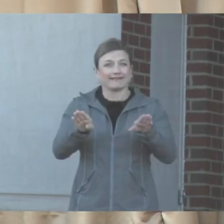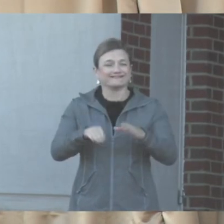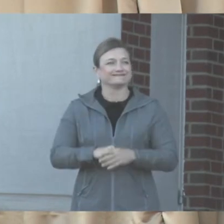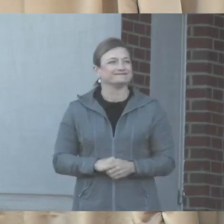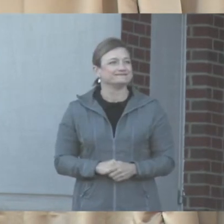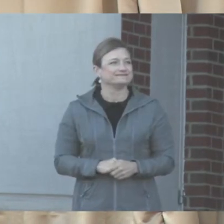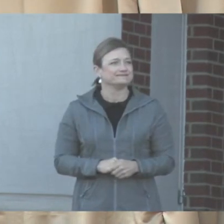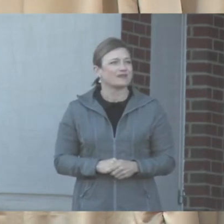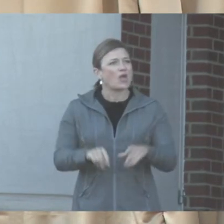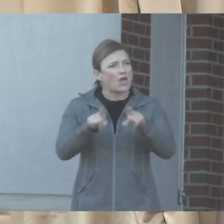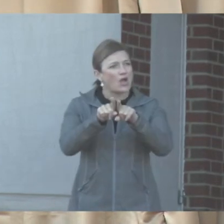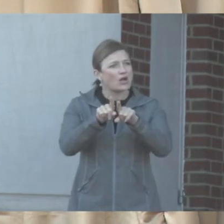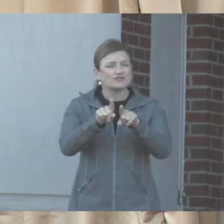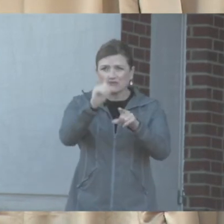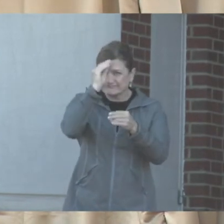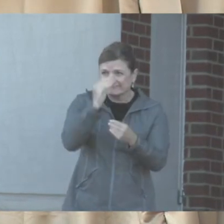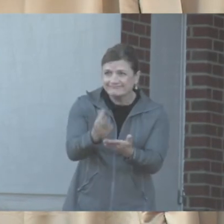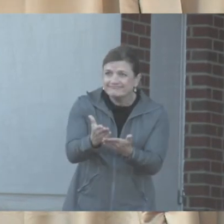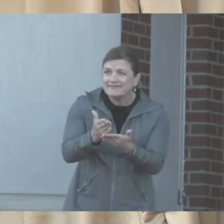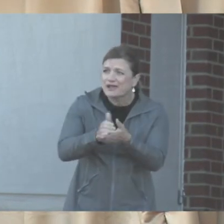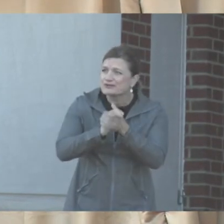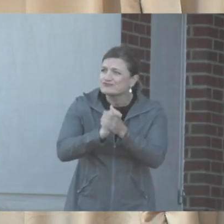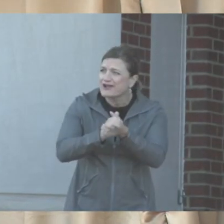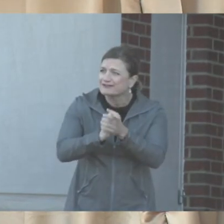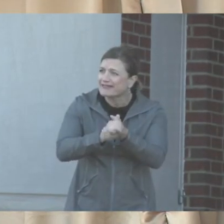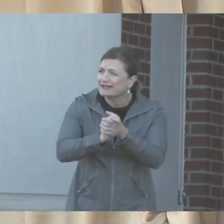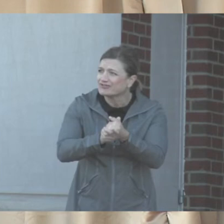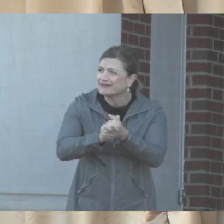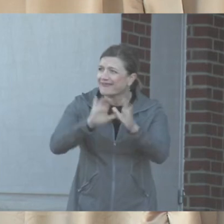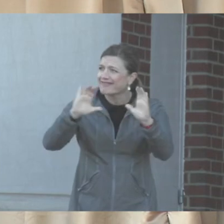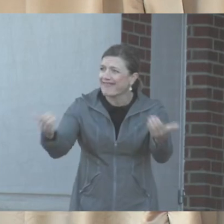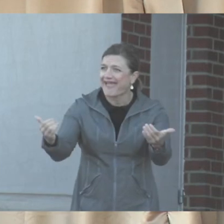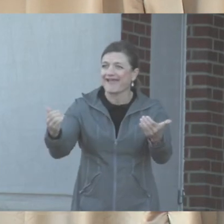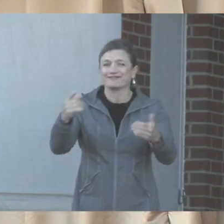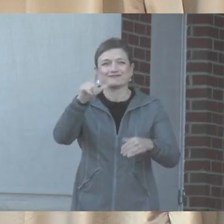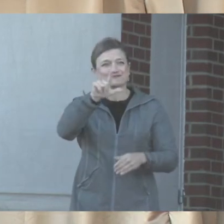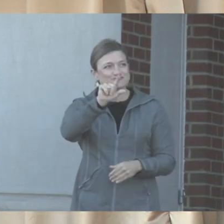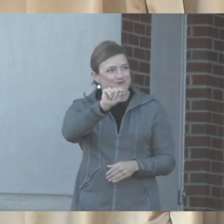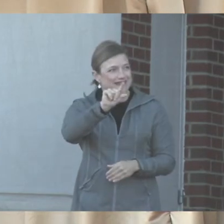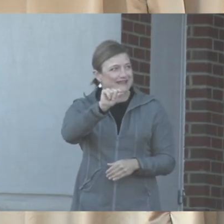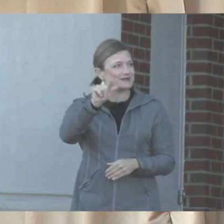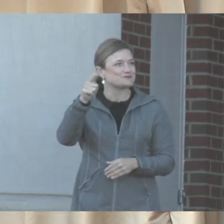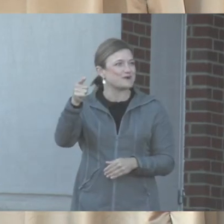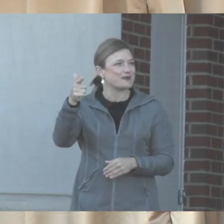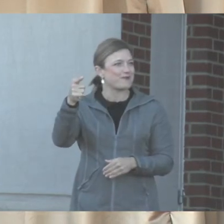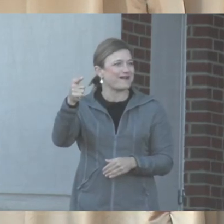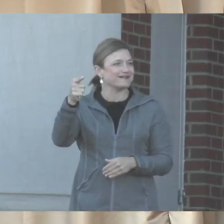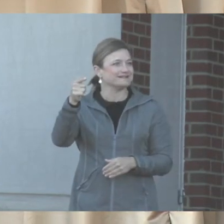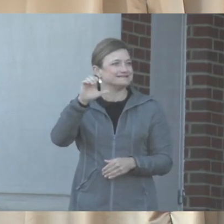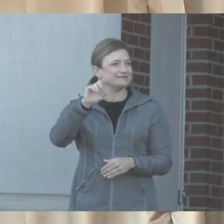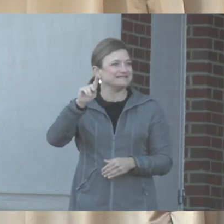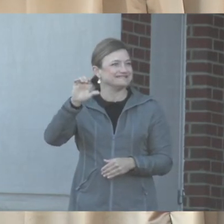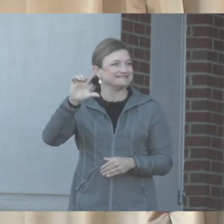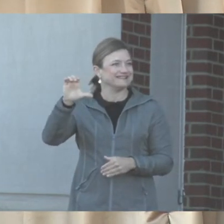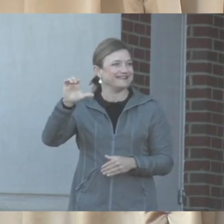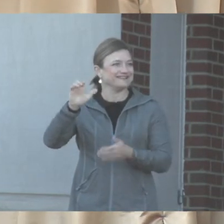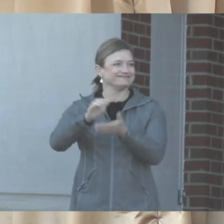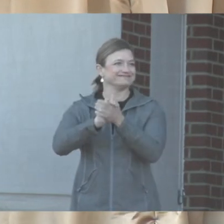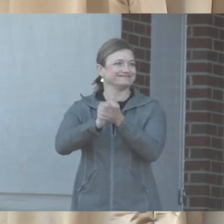And also, let me be the first to say congratulations to the class of 2021 at Central Piedmont Community College.